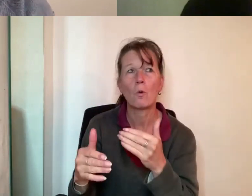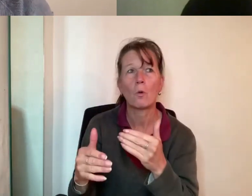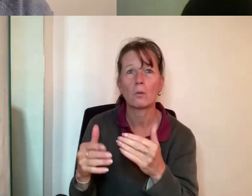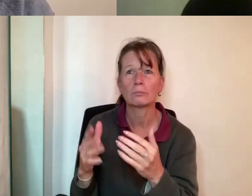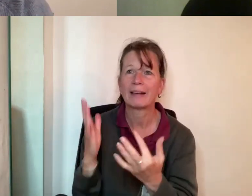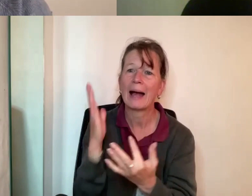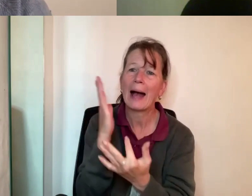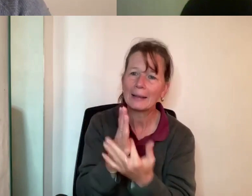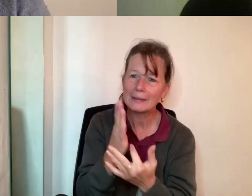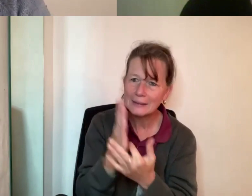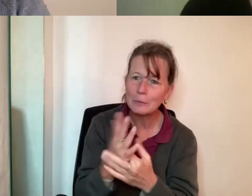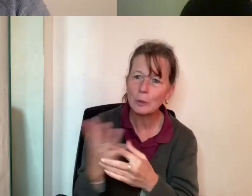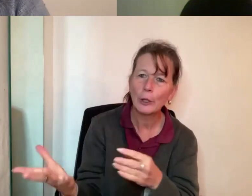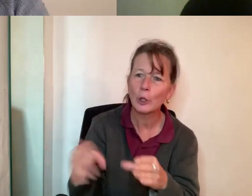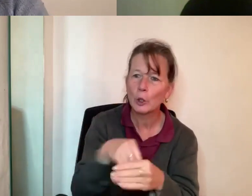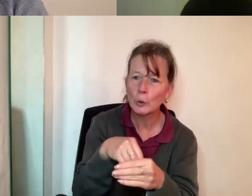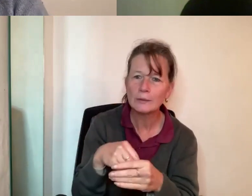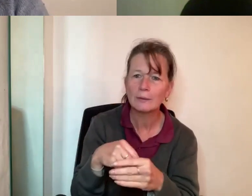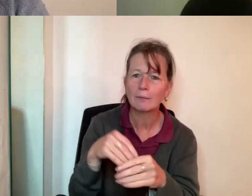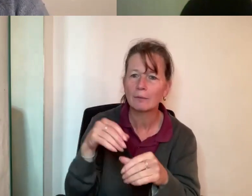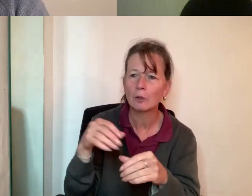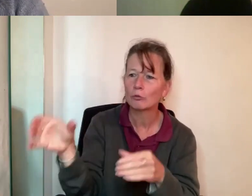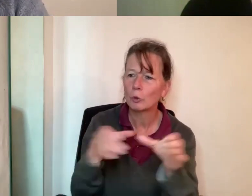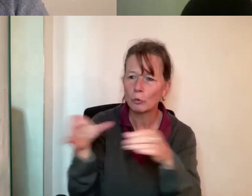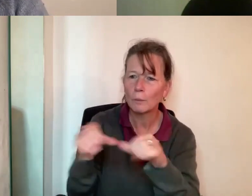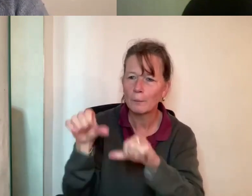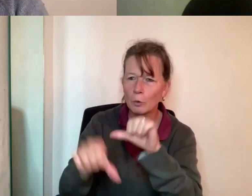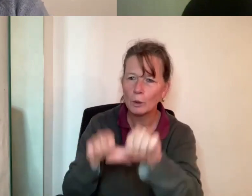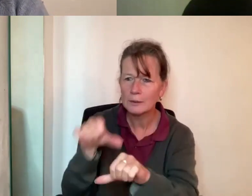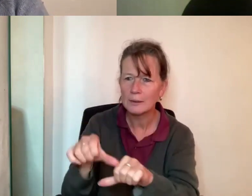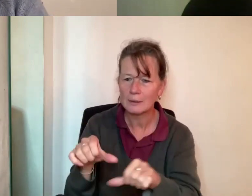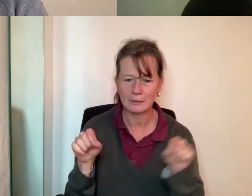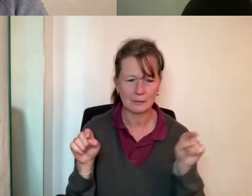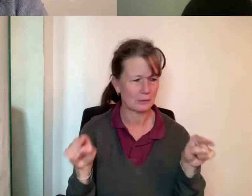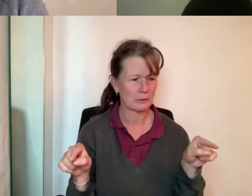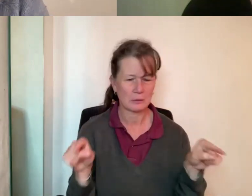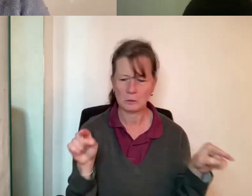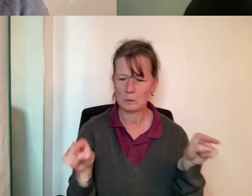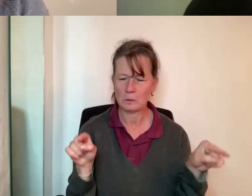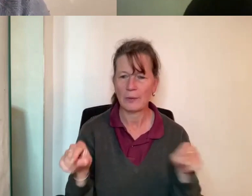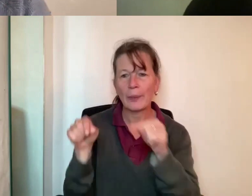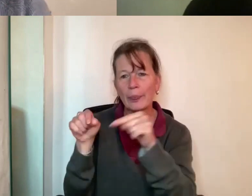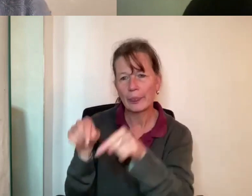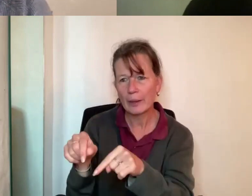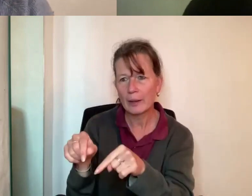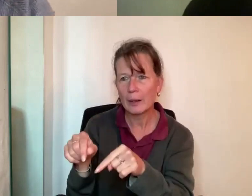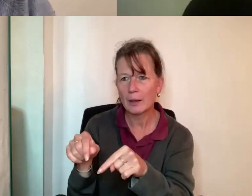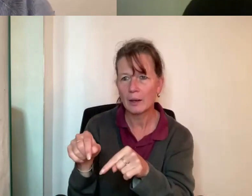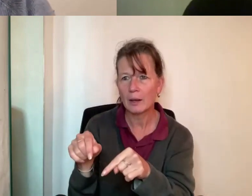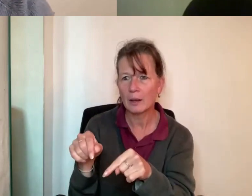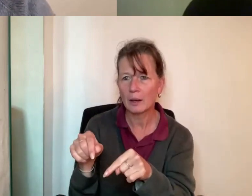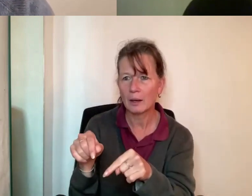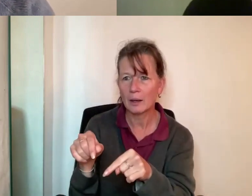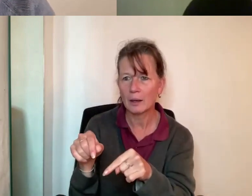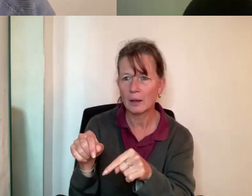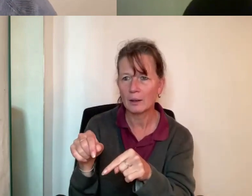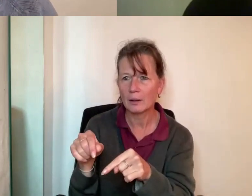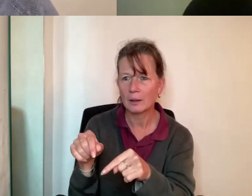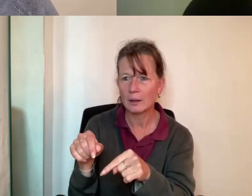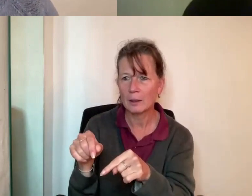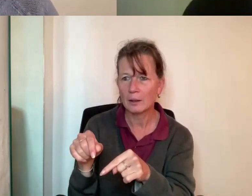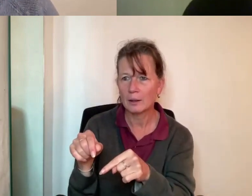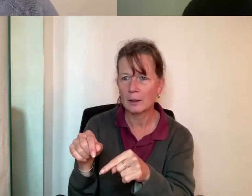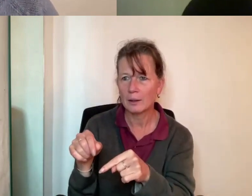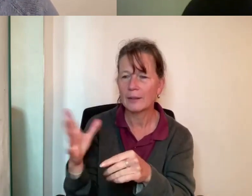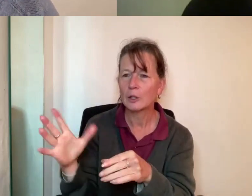accessible and inclusive recruitment process, which in turn, the accessibility and the inclusivity leads to a kind